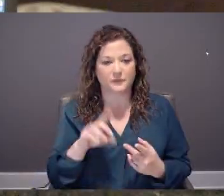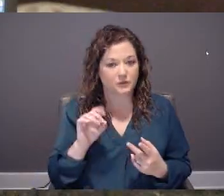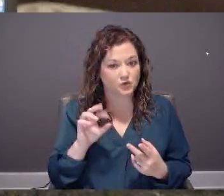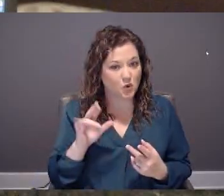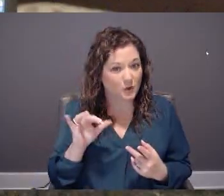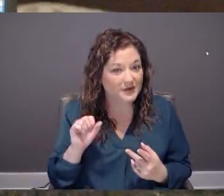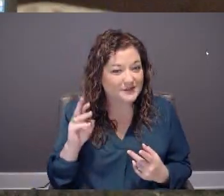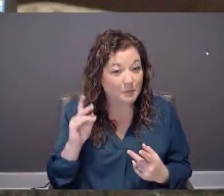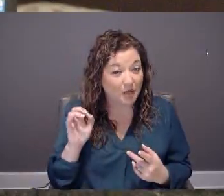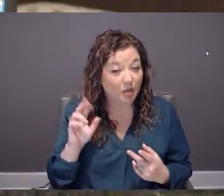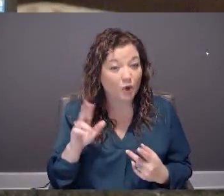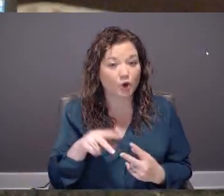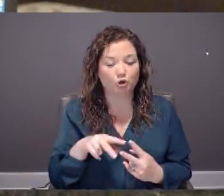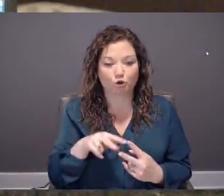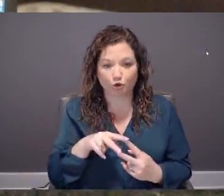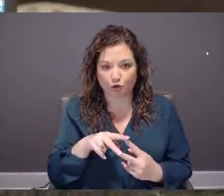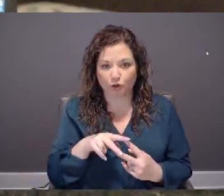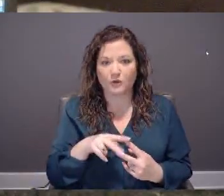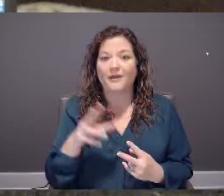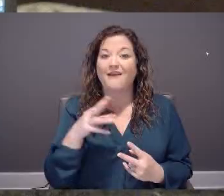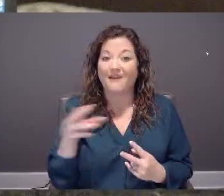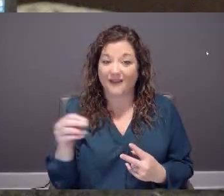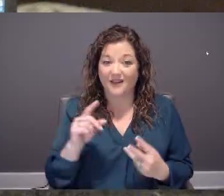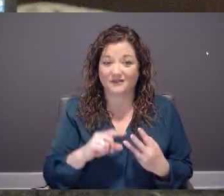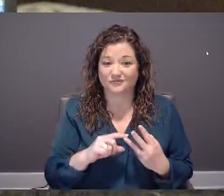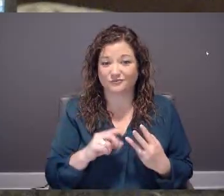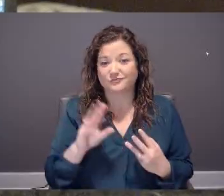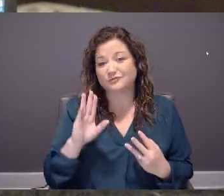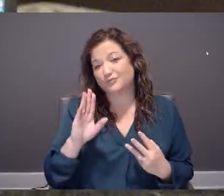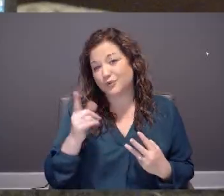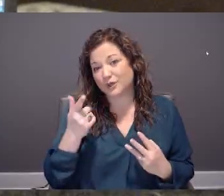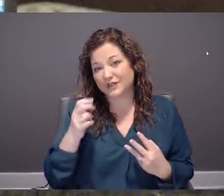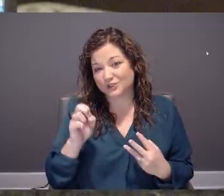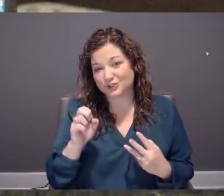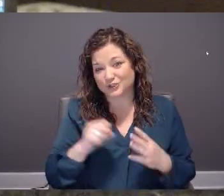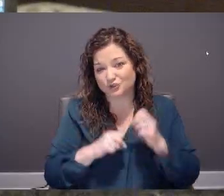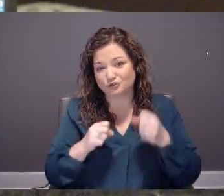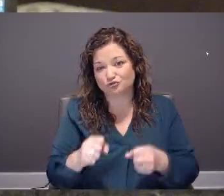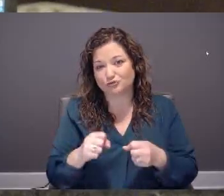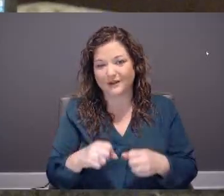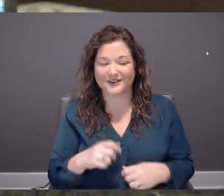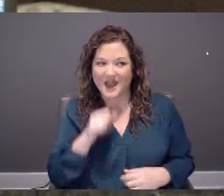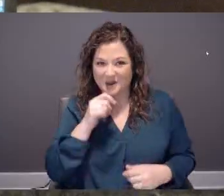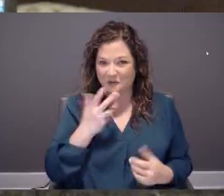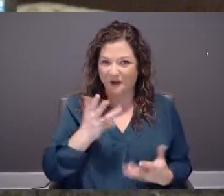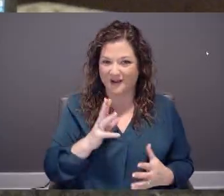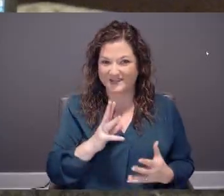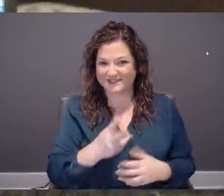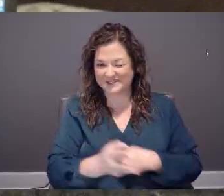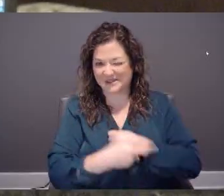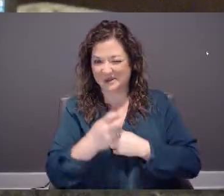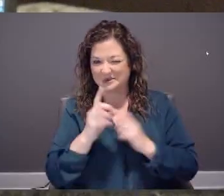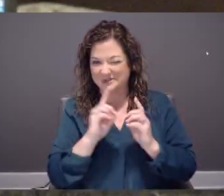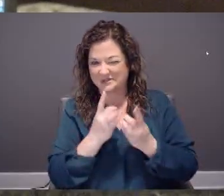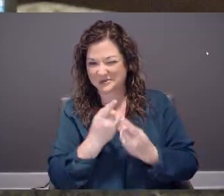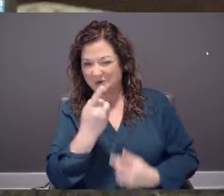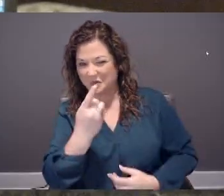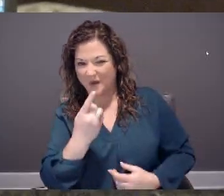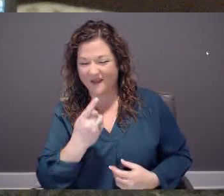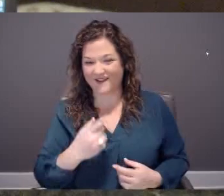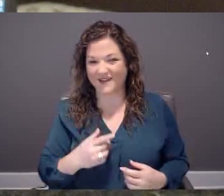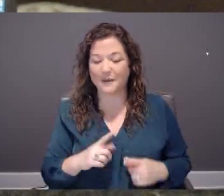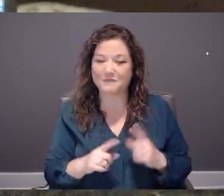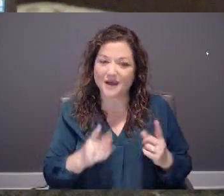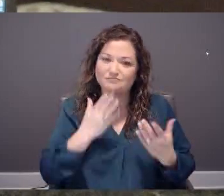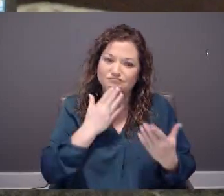also at Bridge Street, which, and I don't want to steal any District 1 thunder there, but I do appreciate that our kind of public spaces have